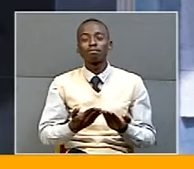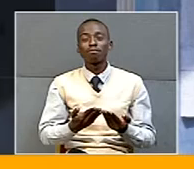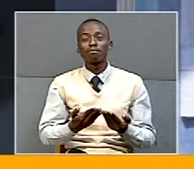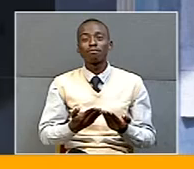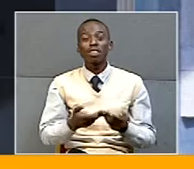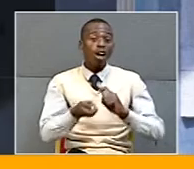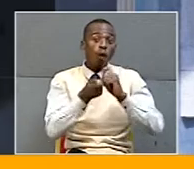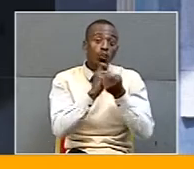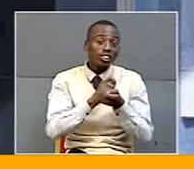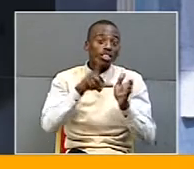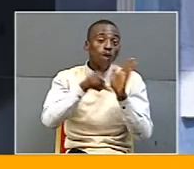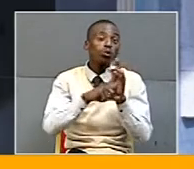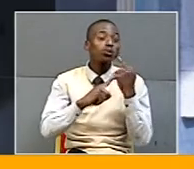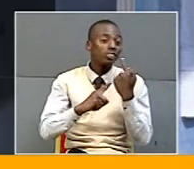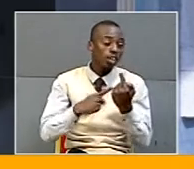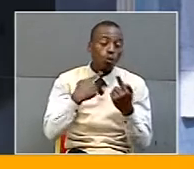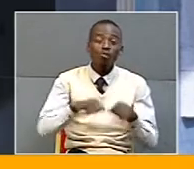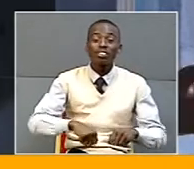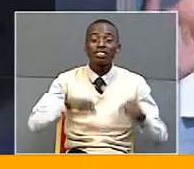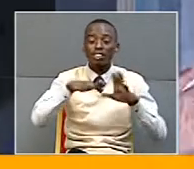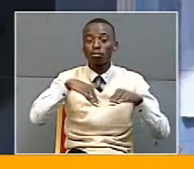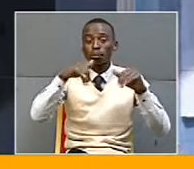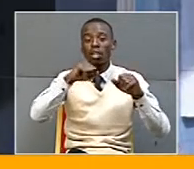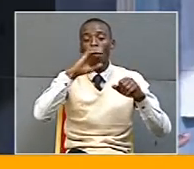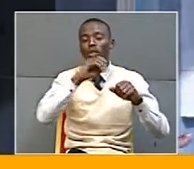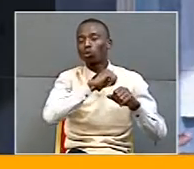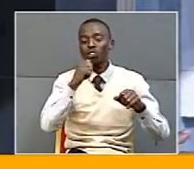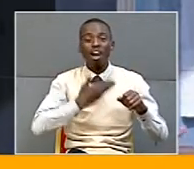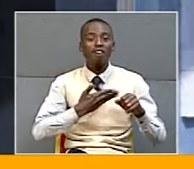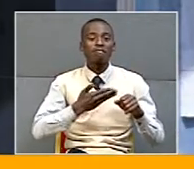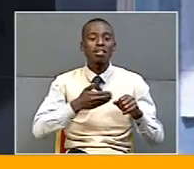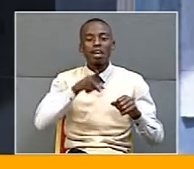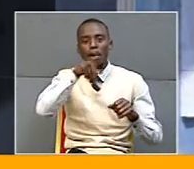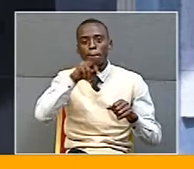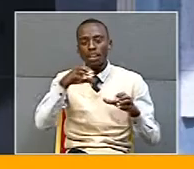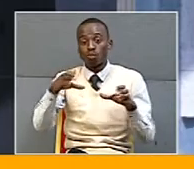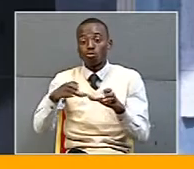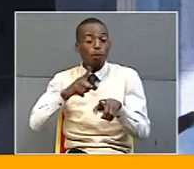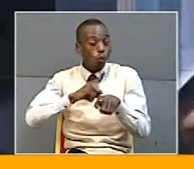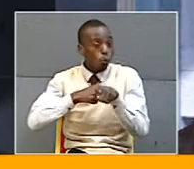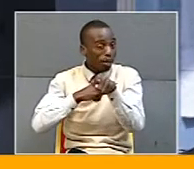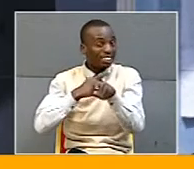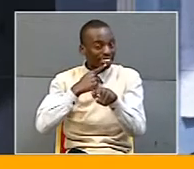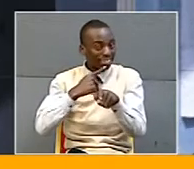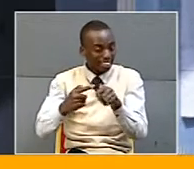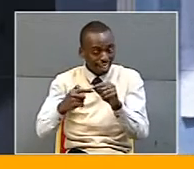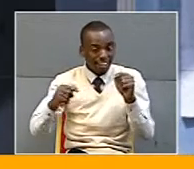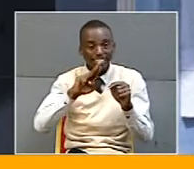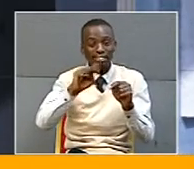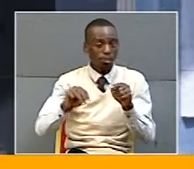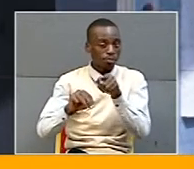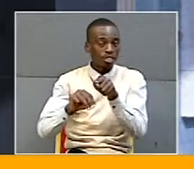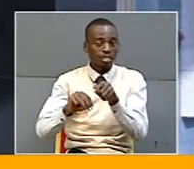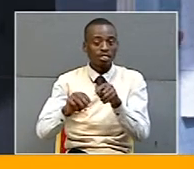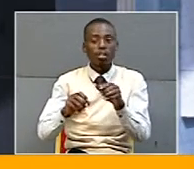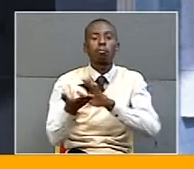Have we changed our rules to say whoever chairs parliament should not have a party? So when she rules against them, that's when they remember